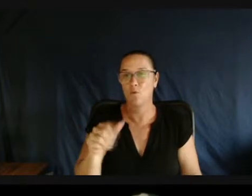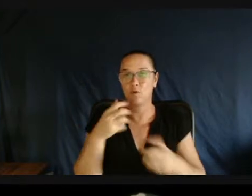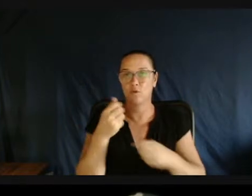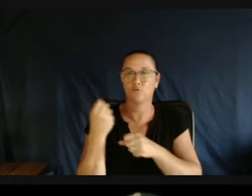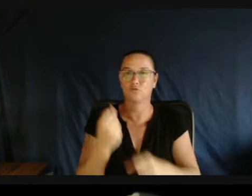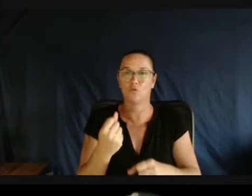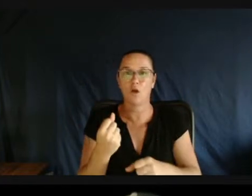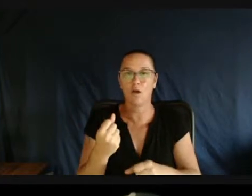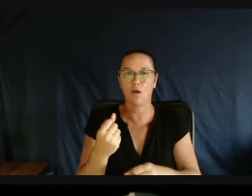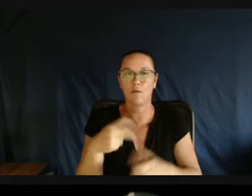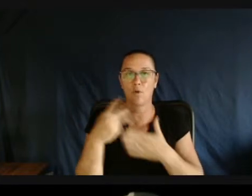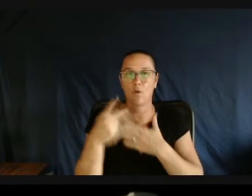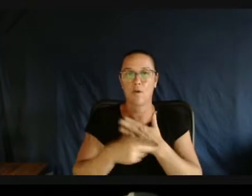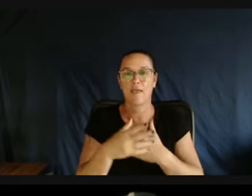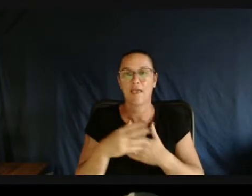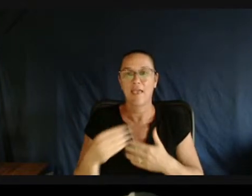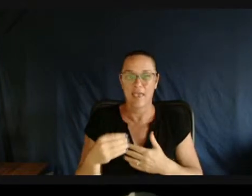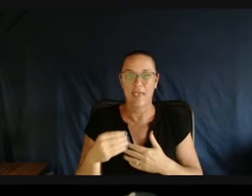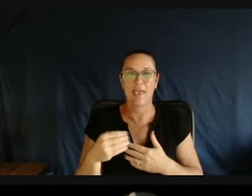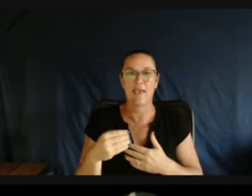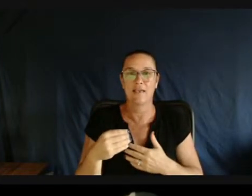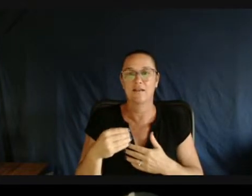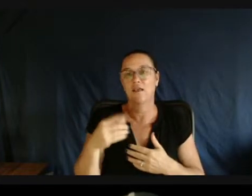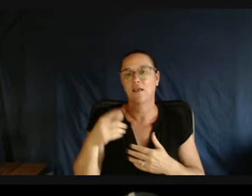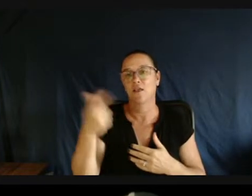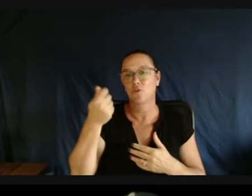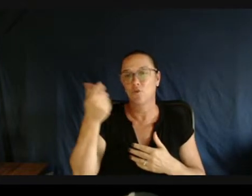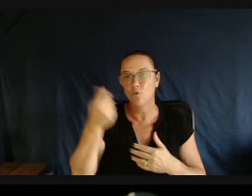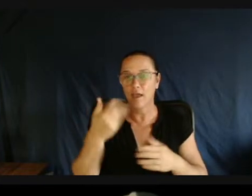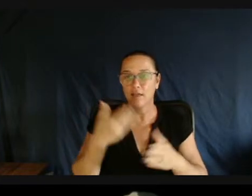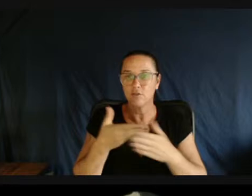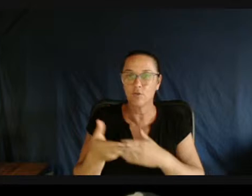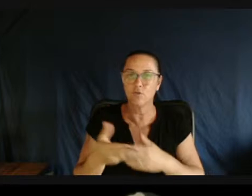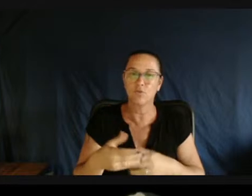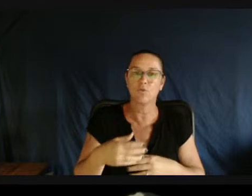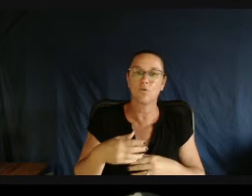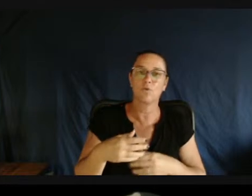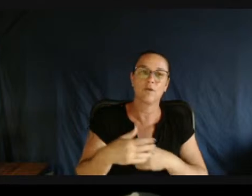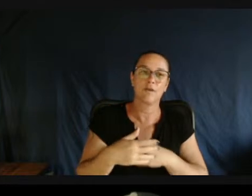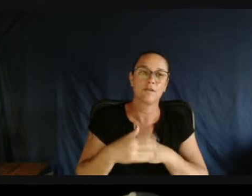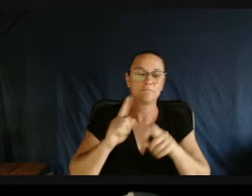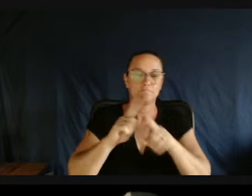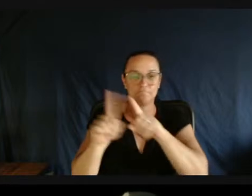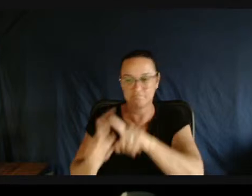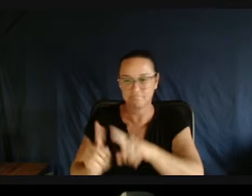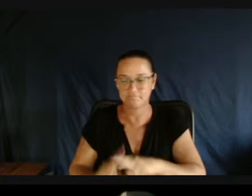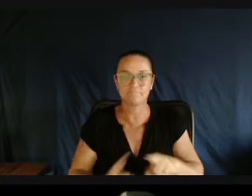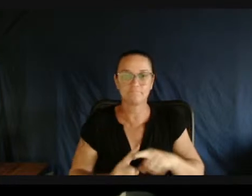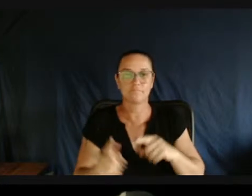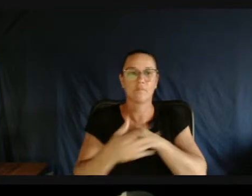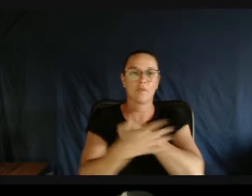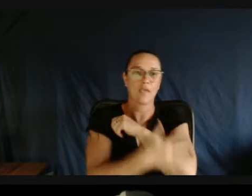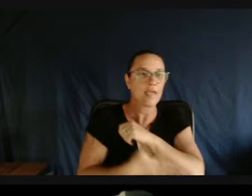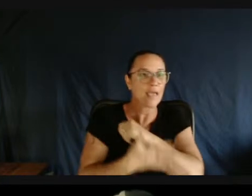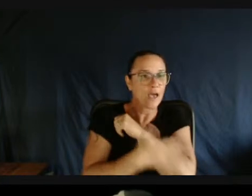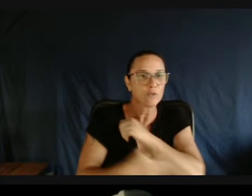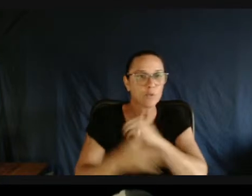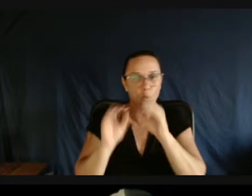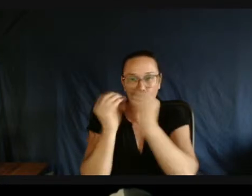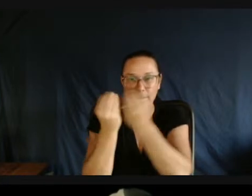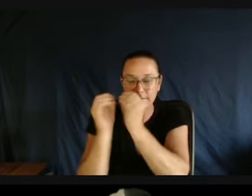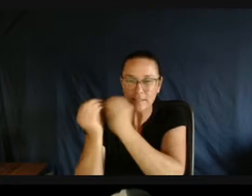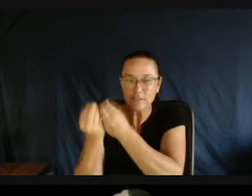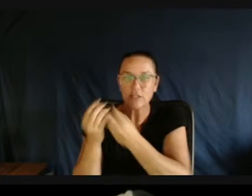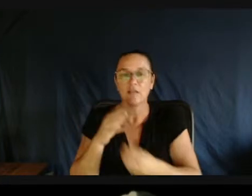well as the Bye Bye grants through the County Council, Kīlauea Recovery Team, Hawaii Community Foundation, the whole gang, and what